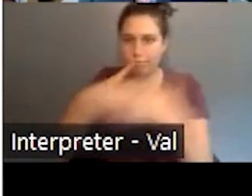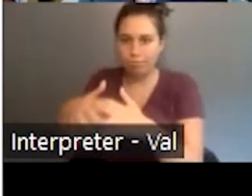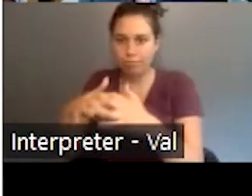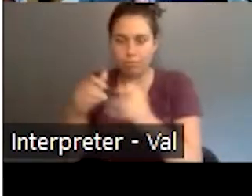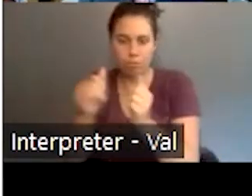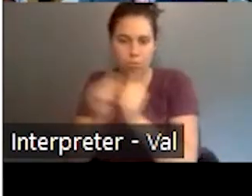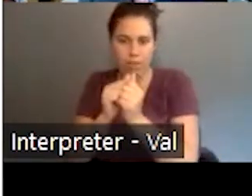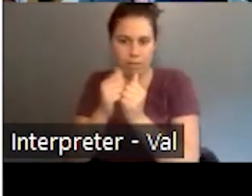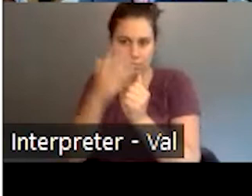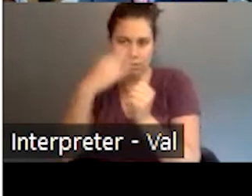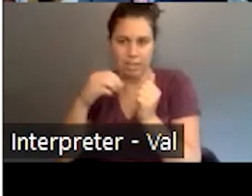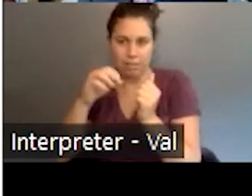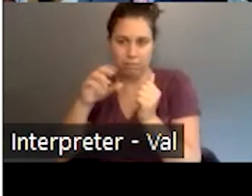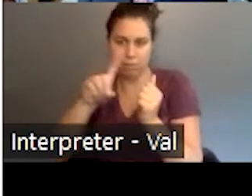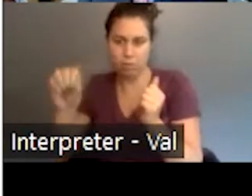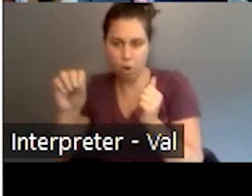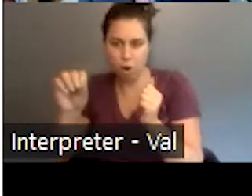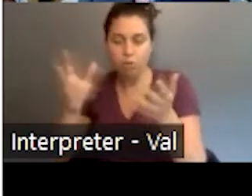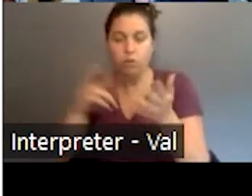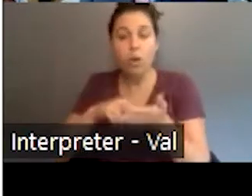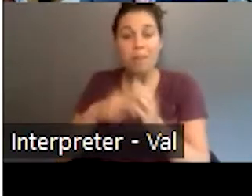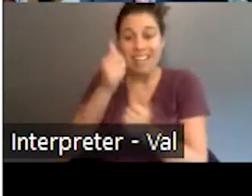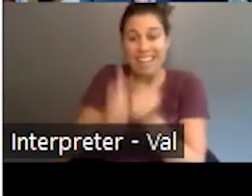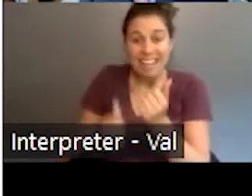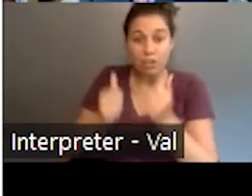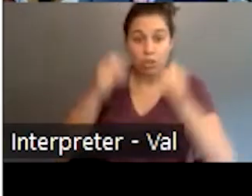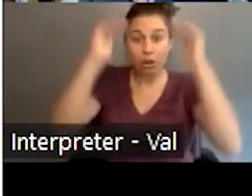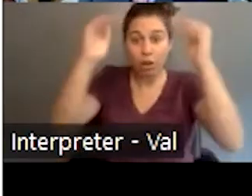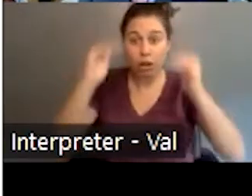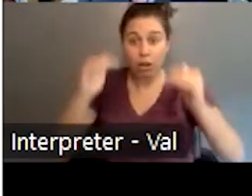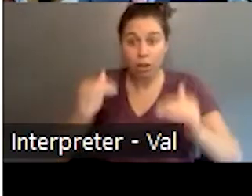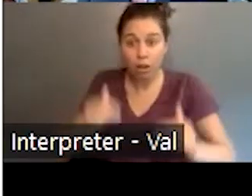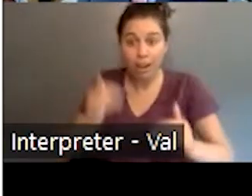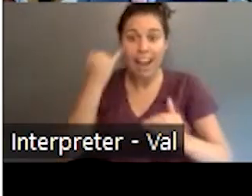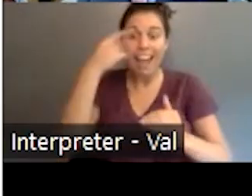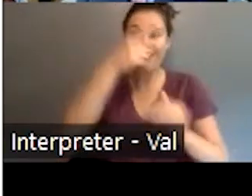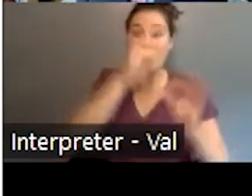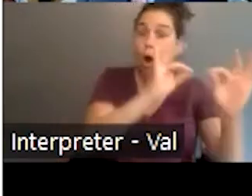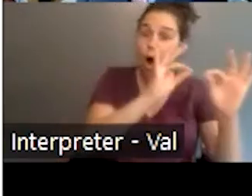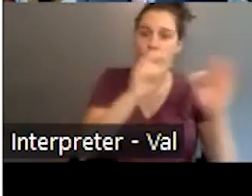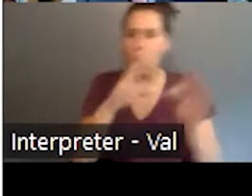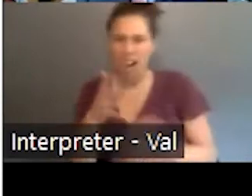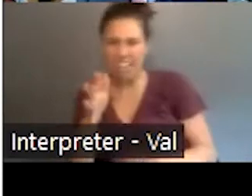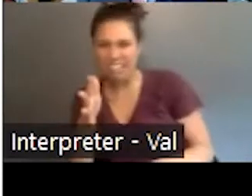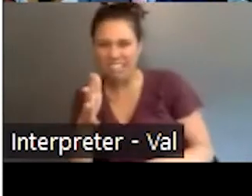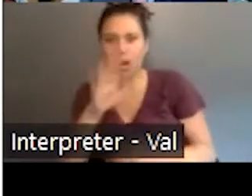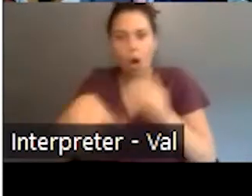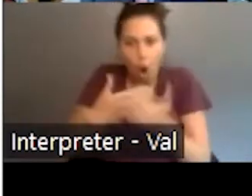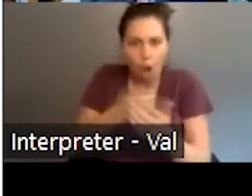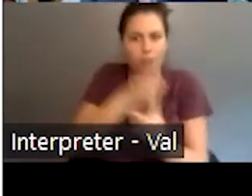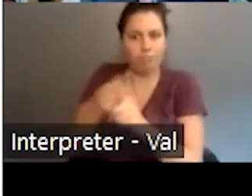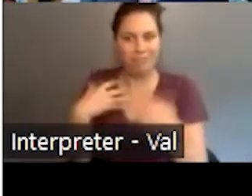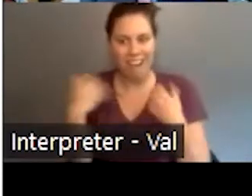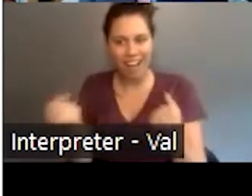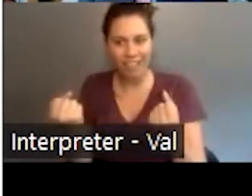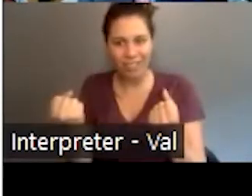these dimensions of sleep, when they are more or less favorable, impact our health in positive or